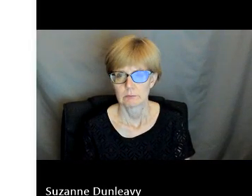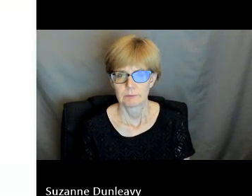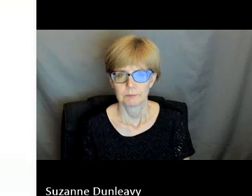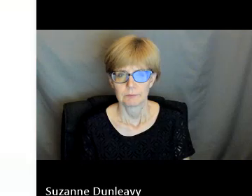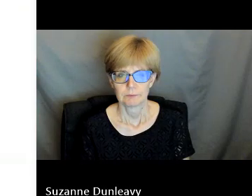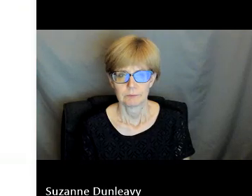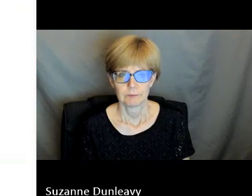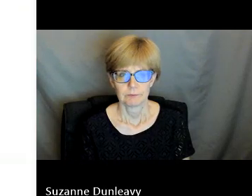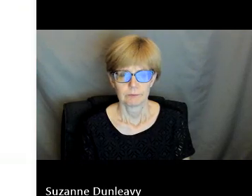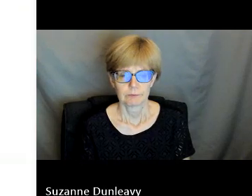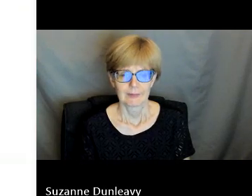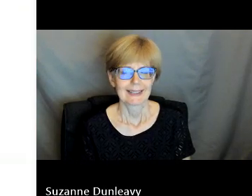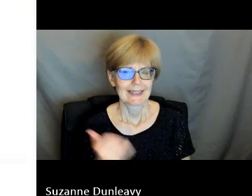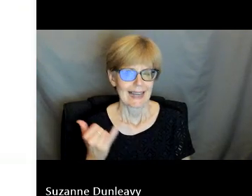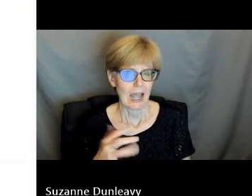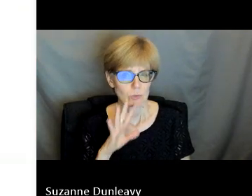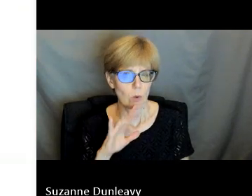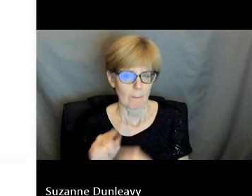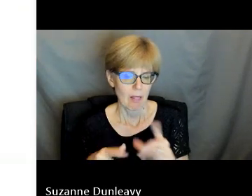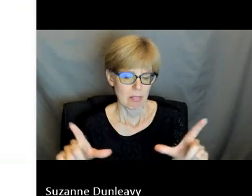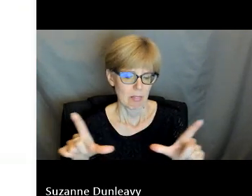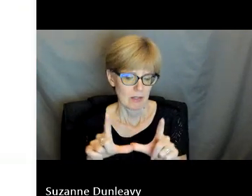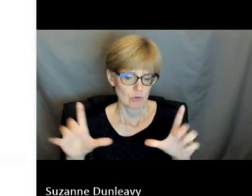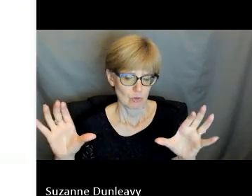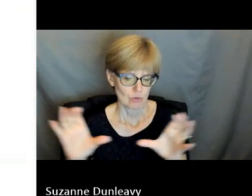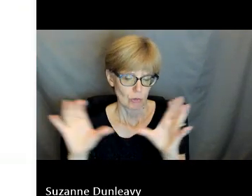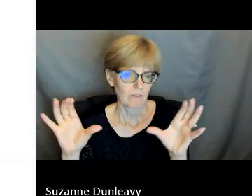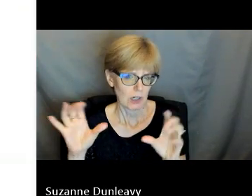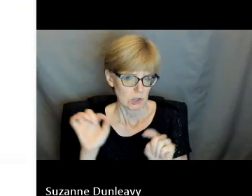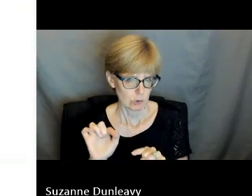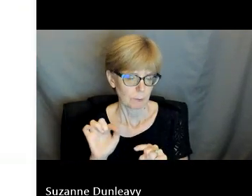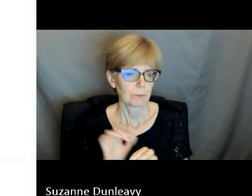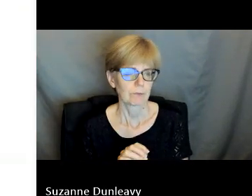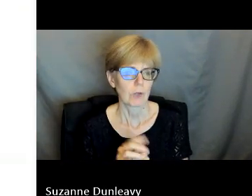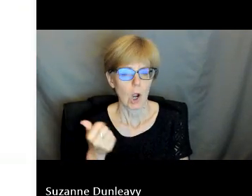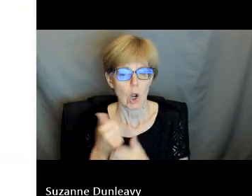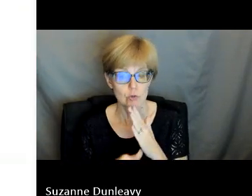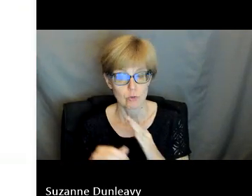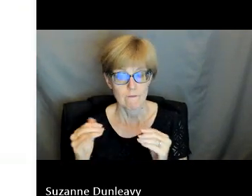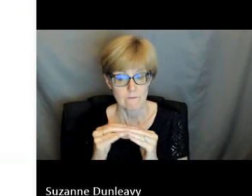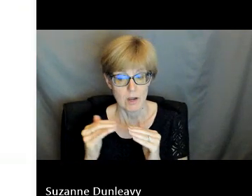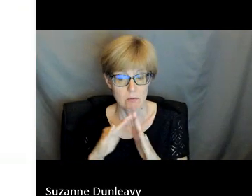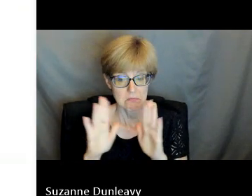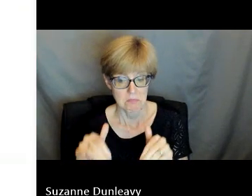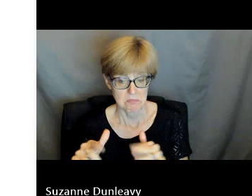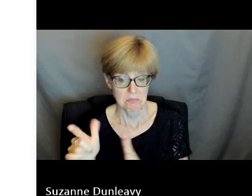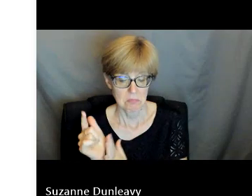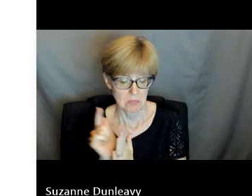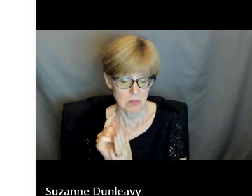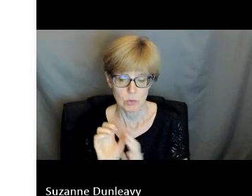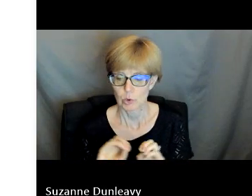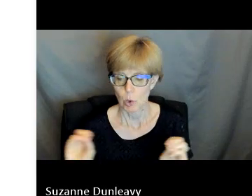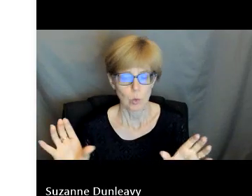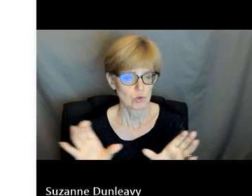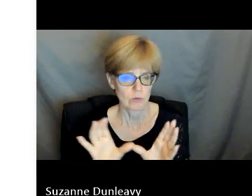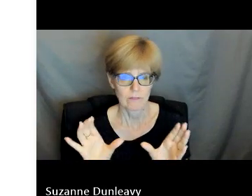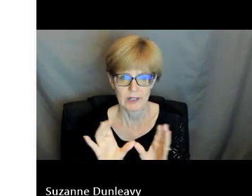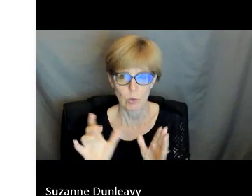Let's talk licensure and certification. Under our fair housing laws, there's no certification or licensure